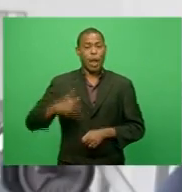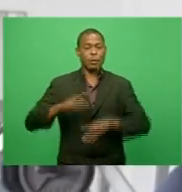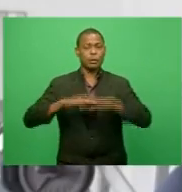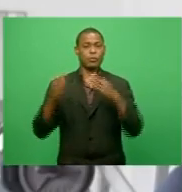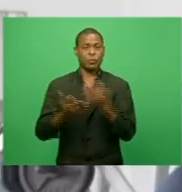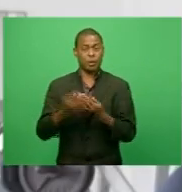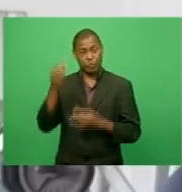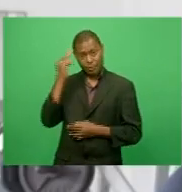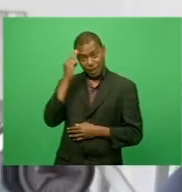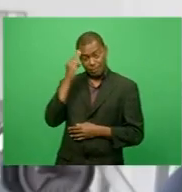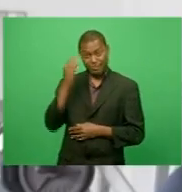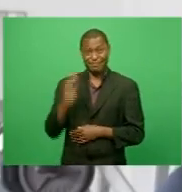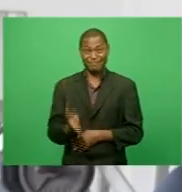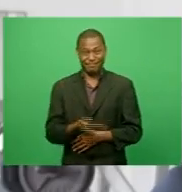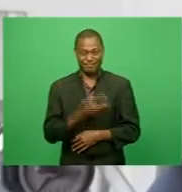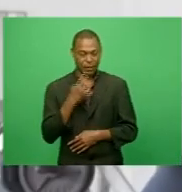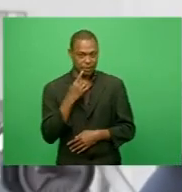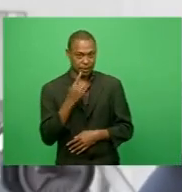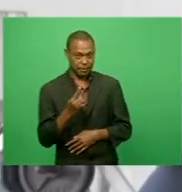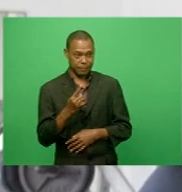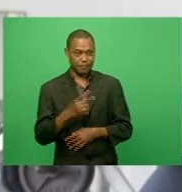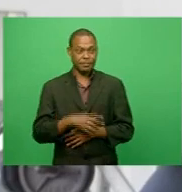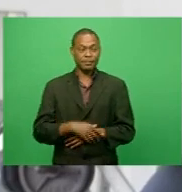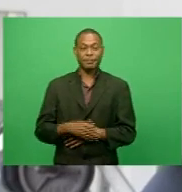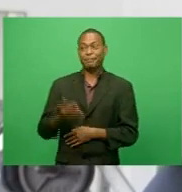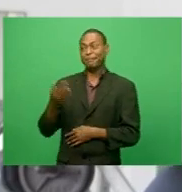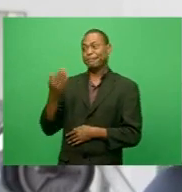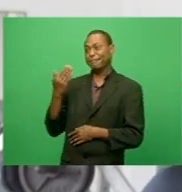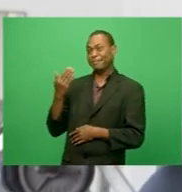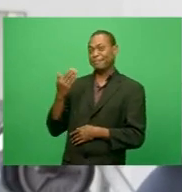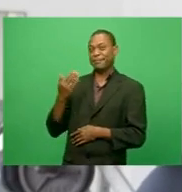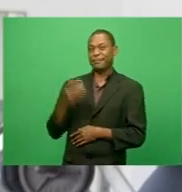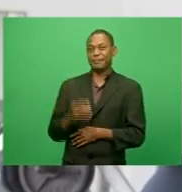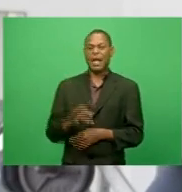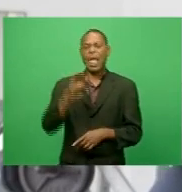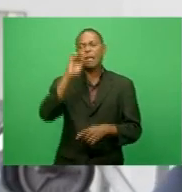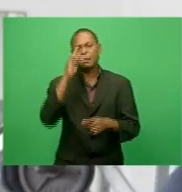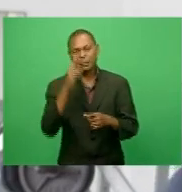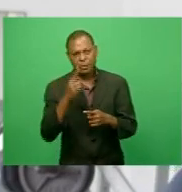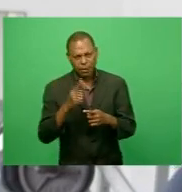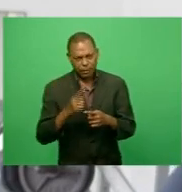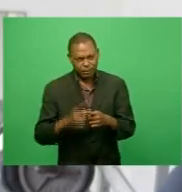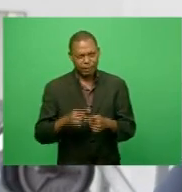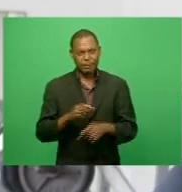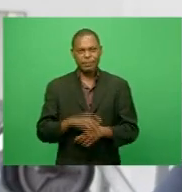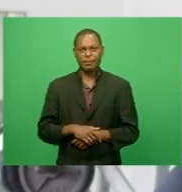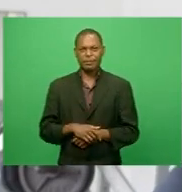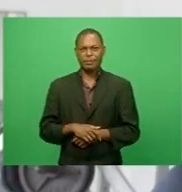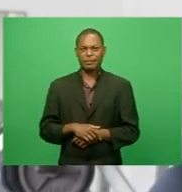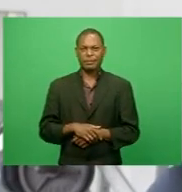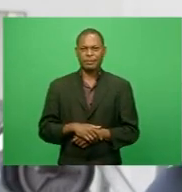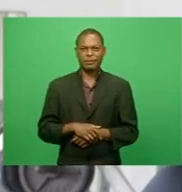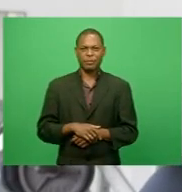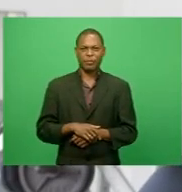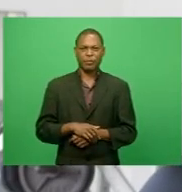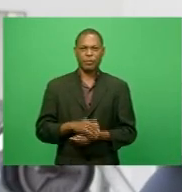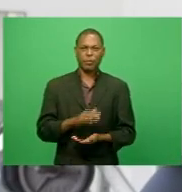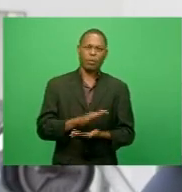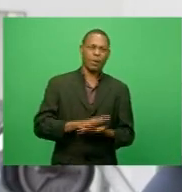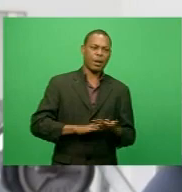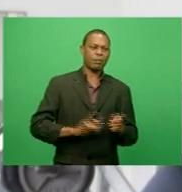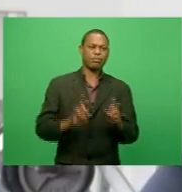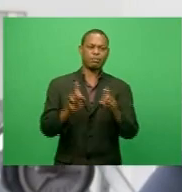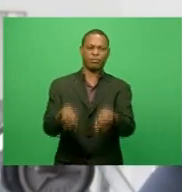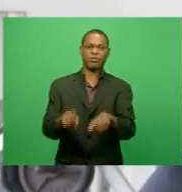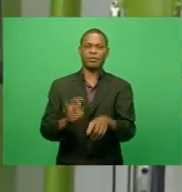I didn't have a job, and I couldn't, and I wasn't even, I was also sickly, and I was also admitted in hospital, so the expense kept going up,